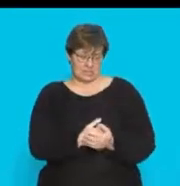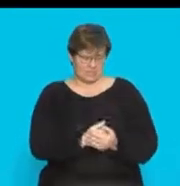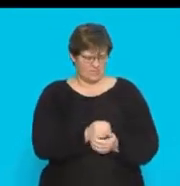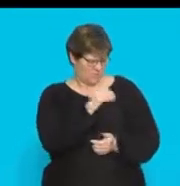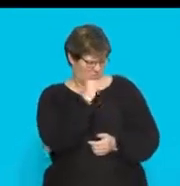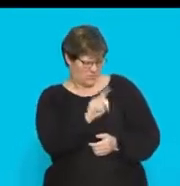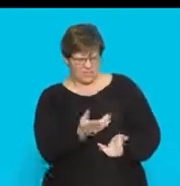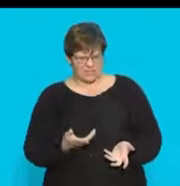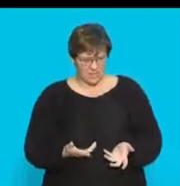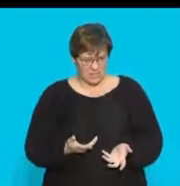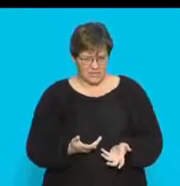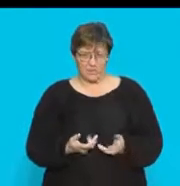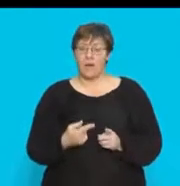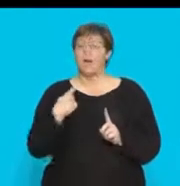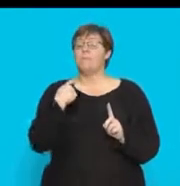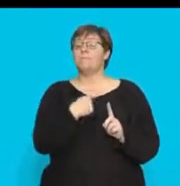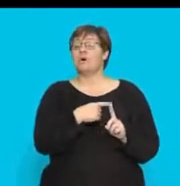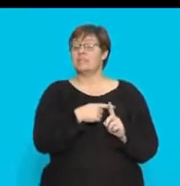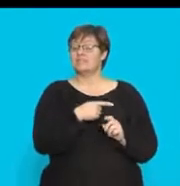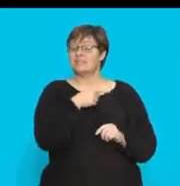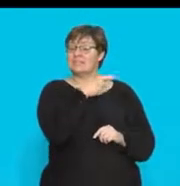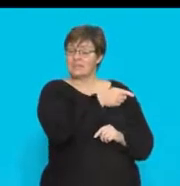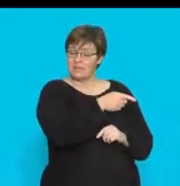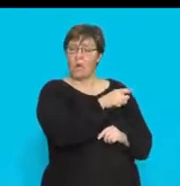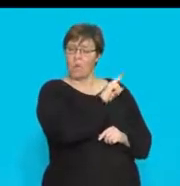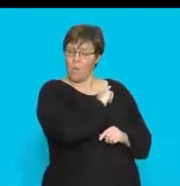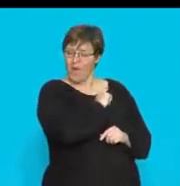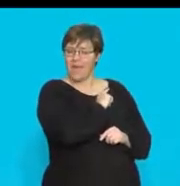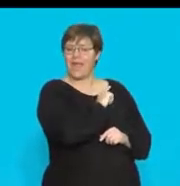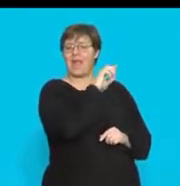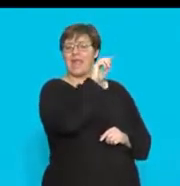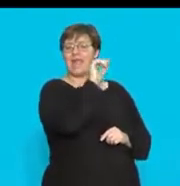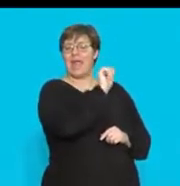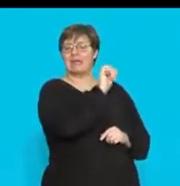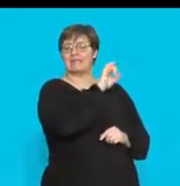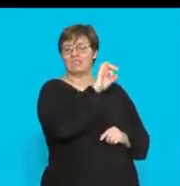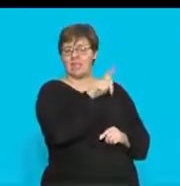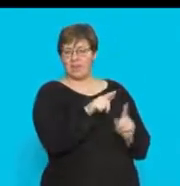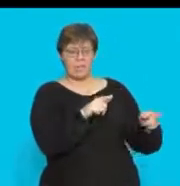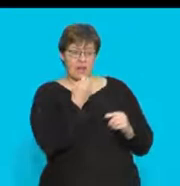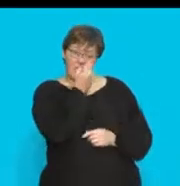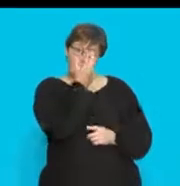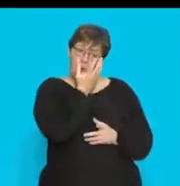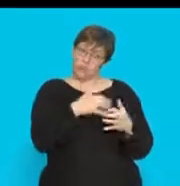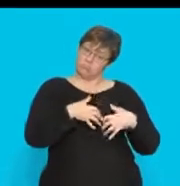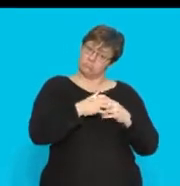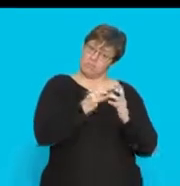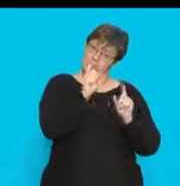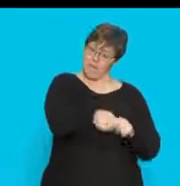that is, the advantages of asexual reproduction, they don't have to make a